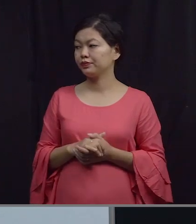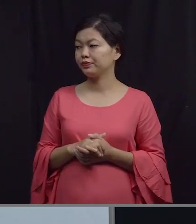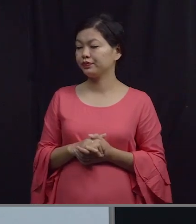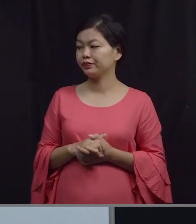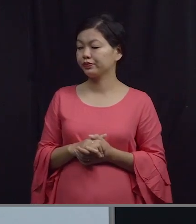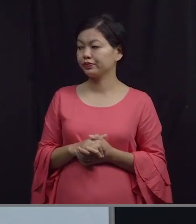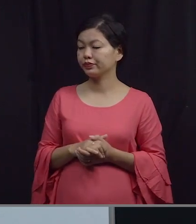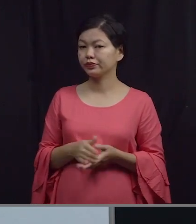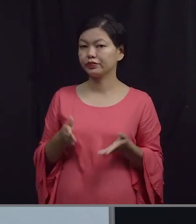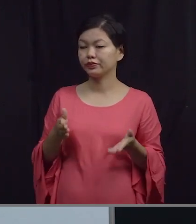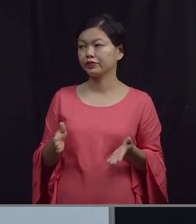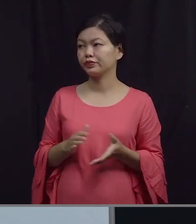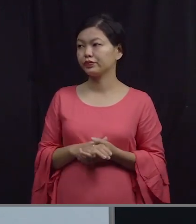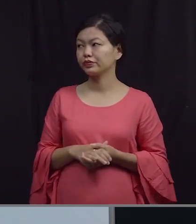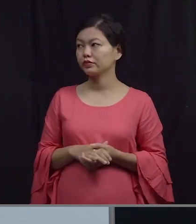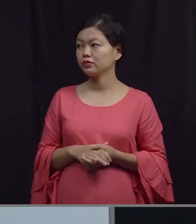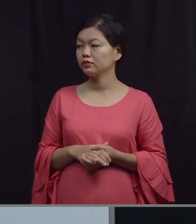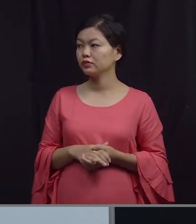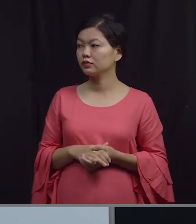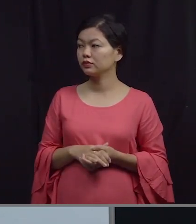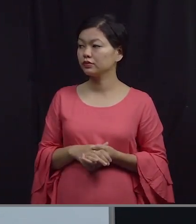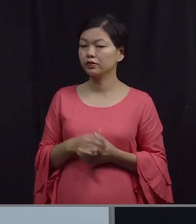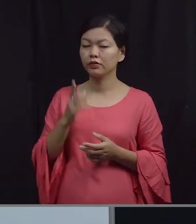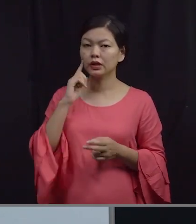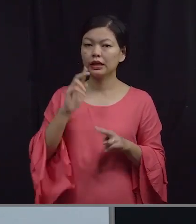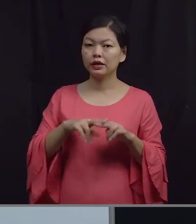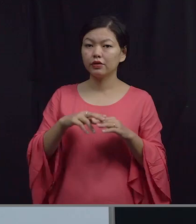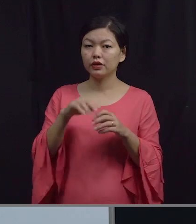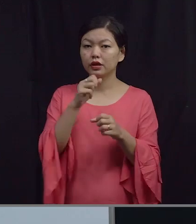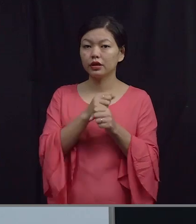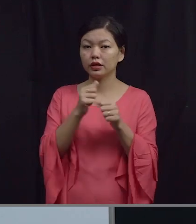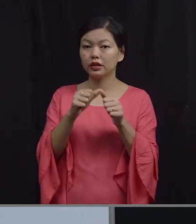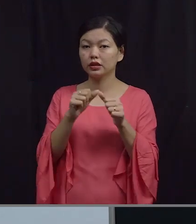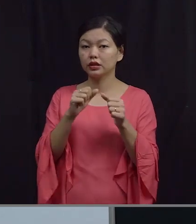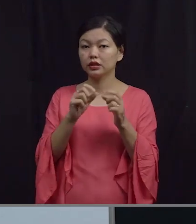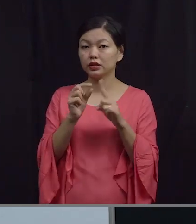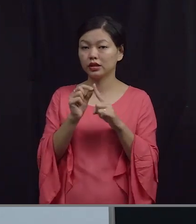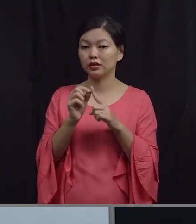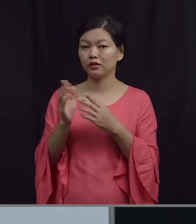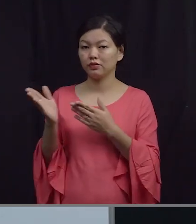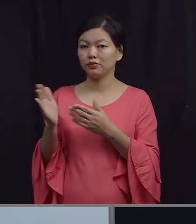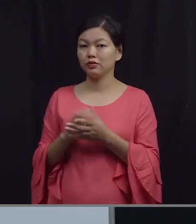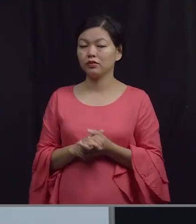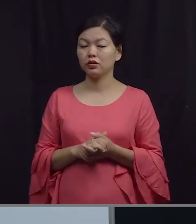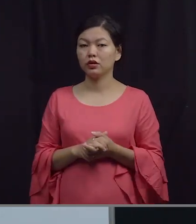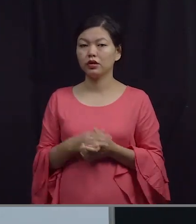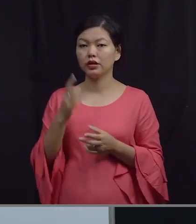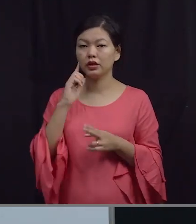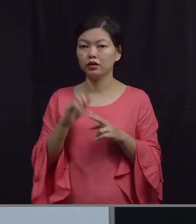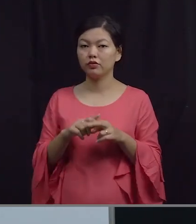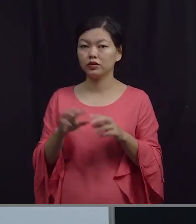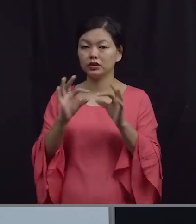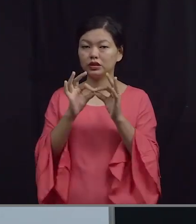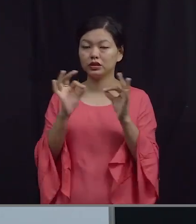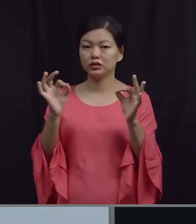F2. Okay. Now if I consider these two lens system as a single lens having focal length f.